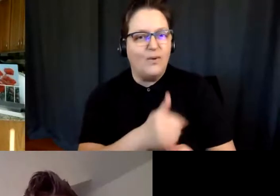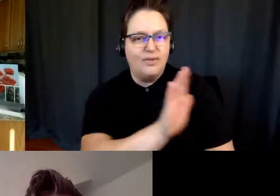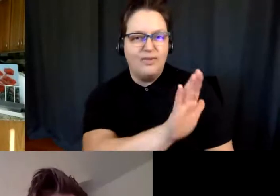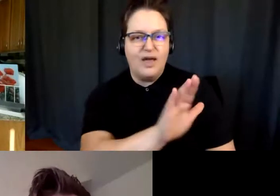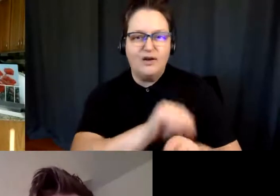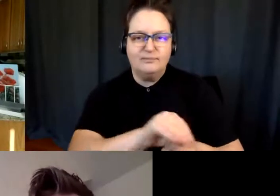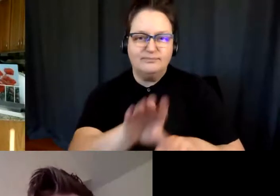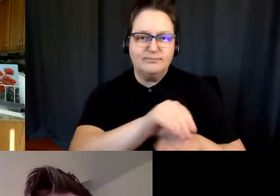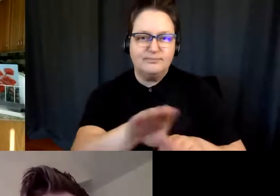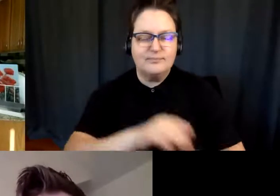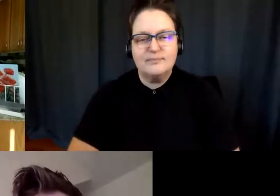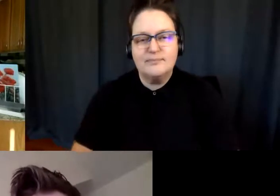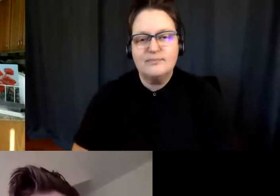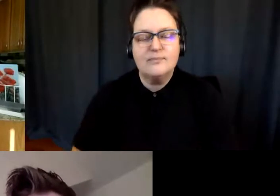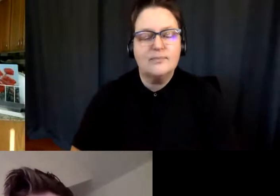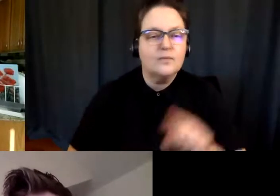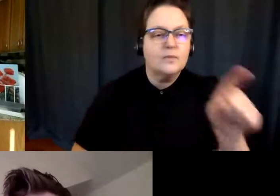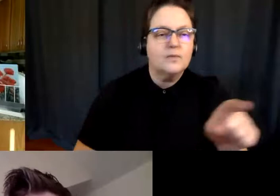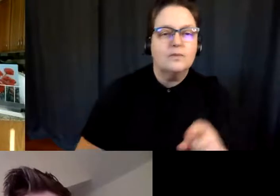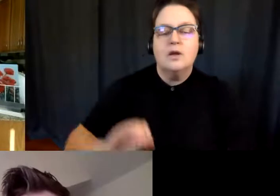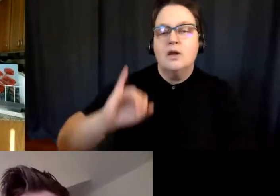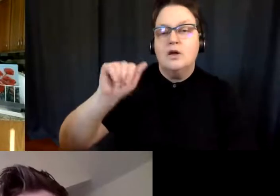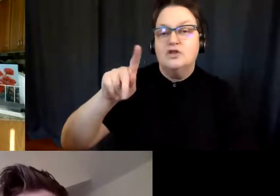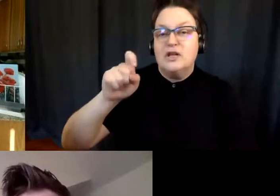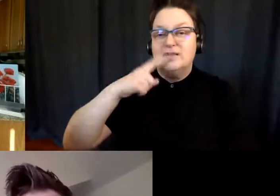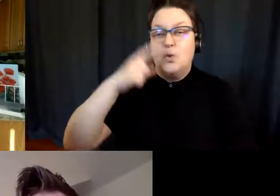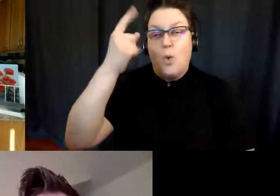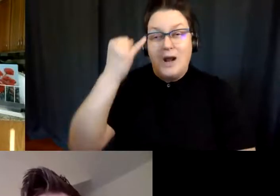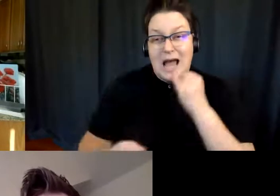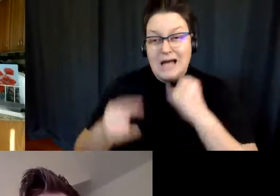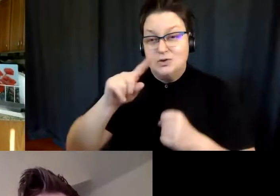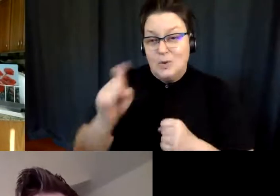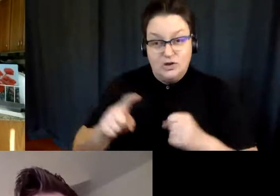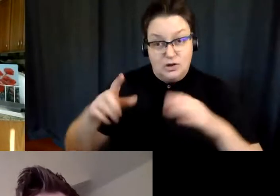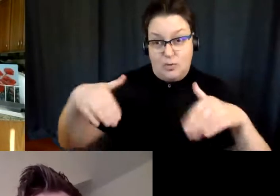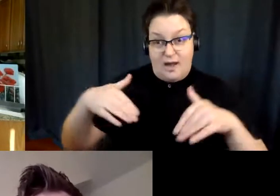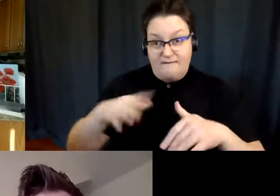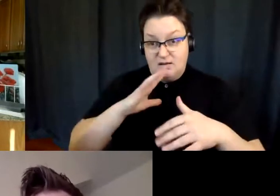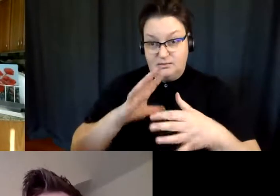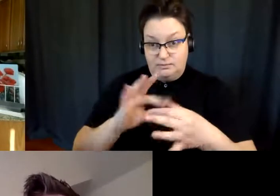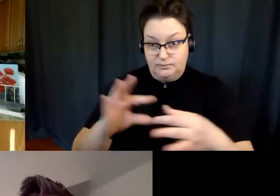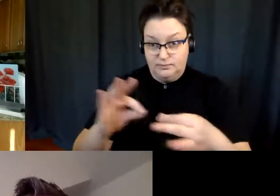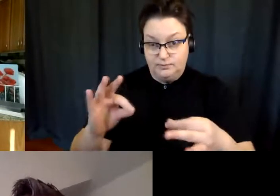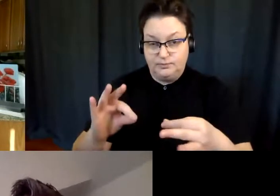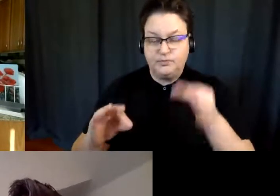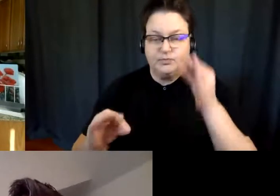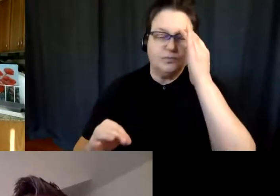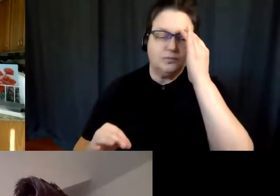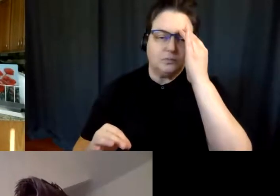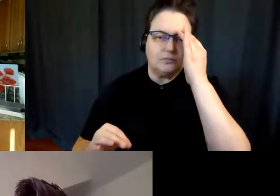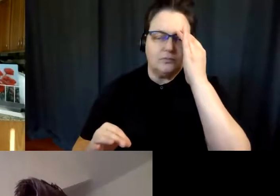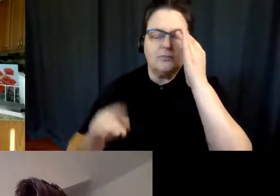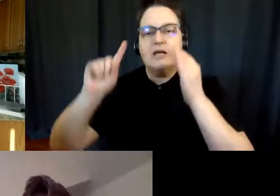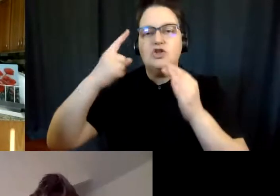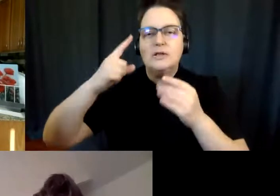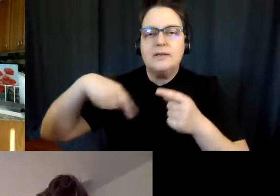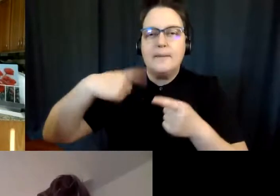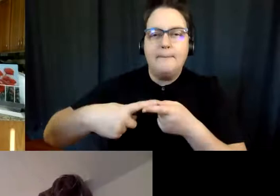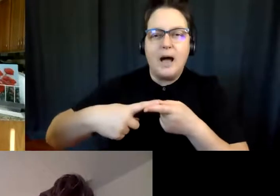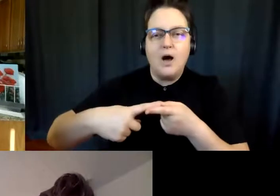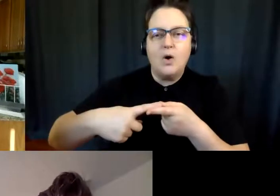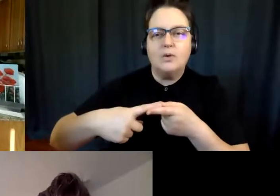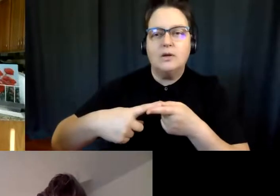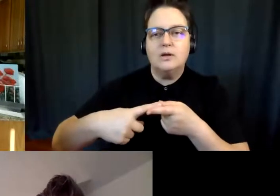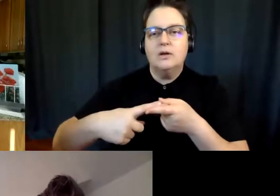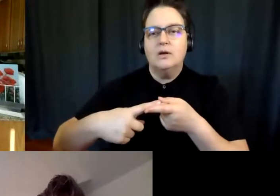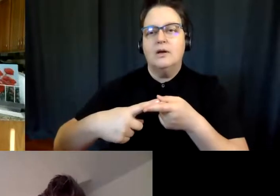I think one last question here, Gail, that I see that you haven't talked about yet, and I don't know, is just about the